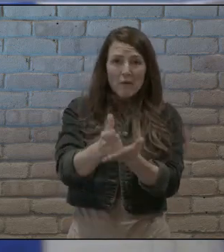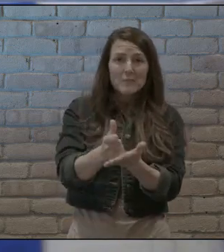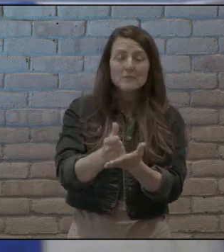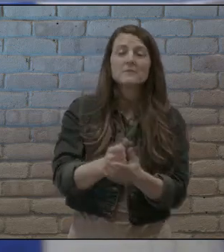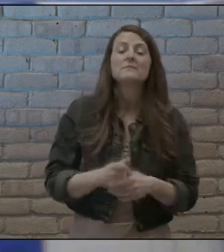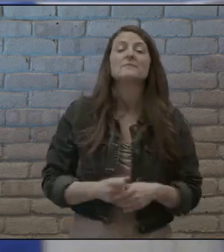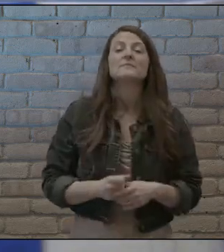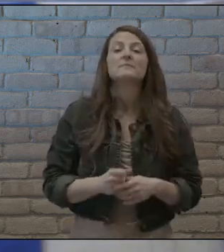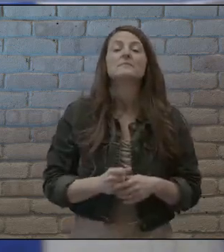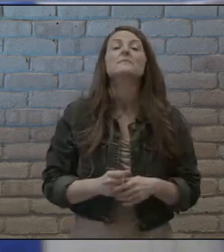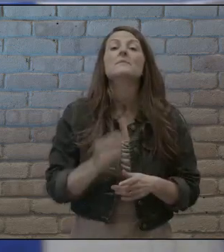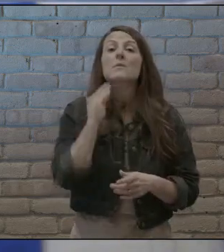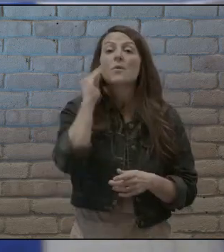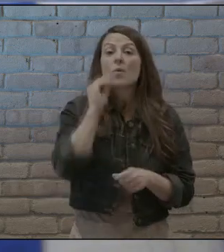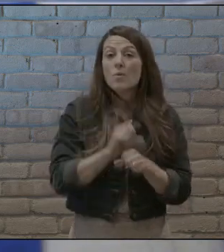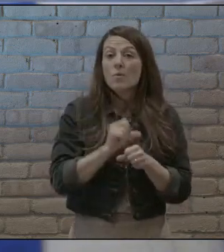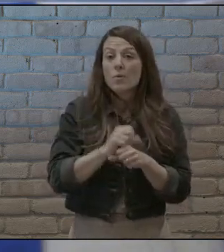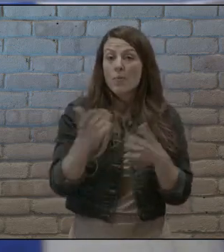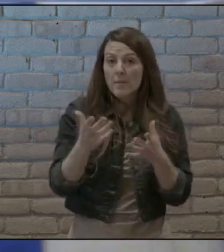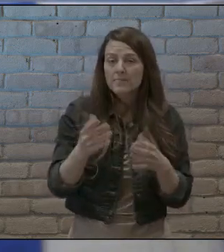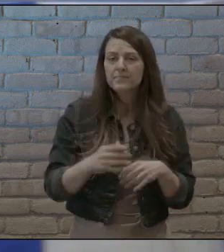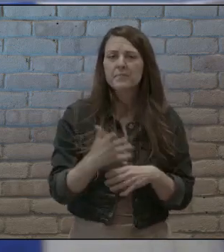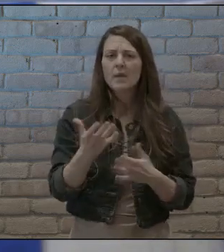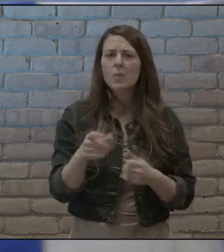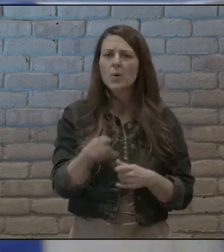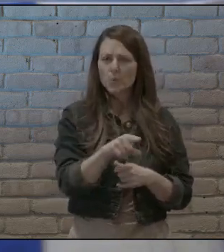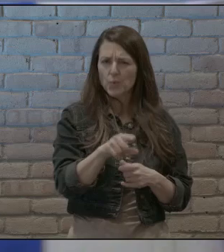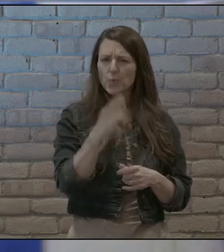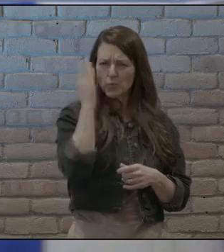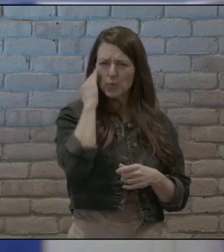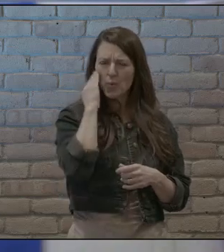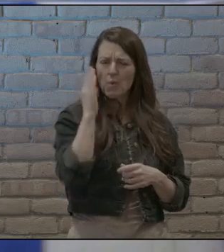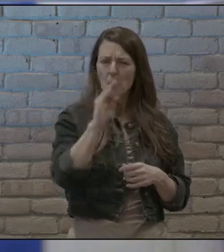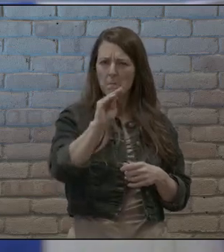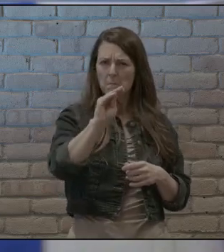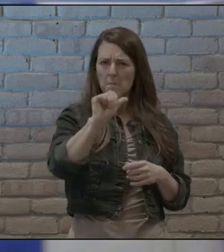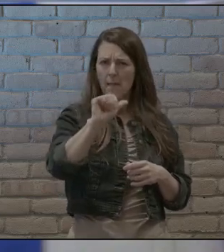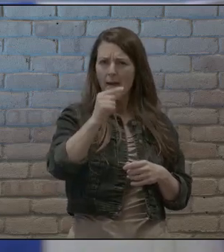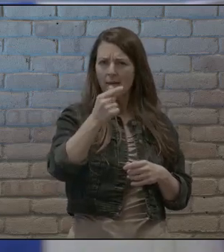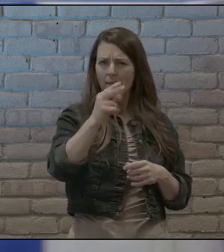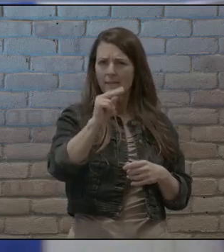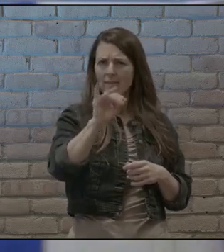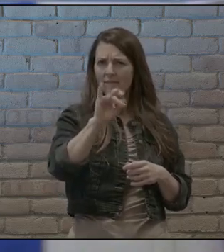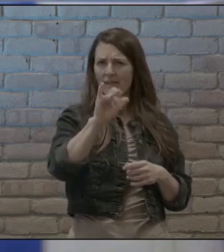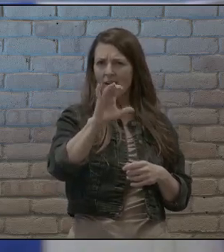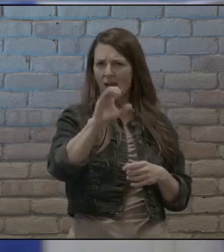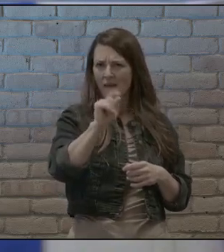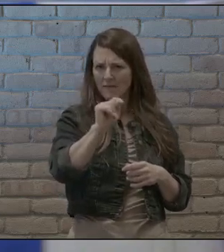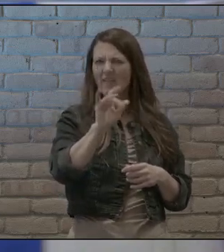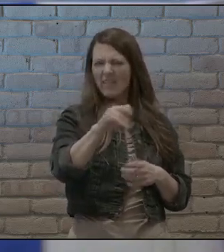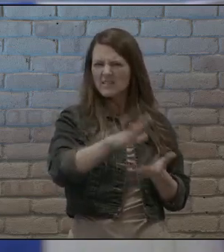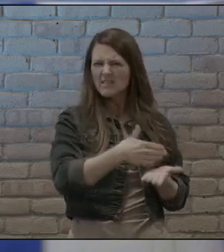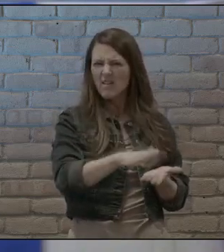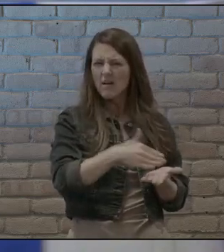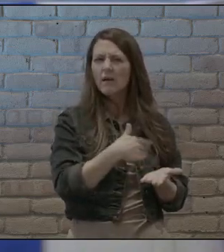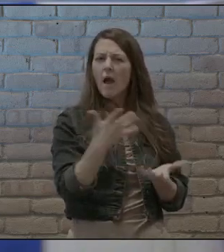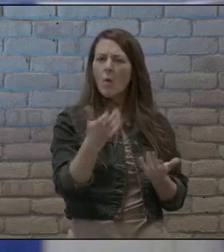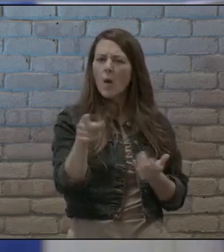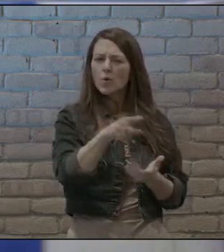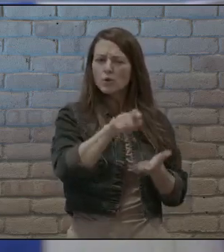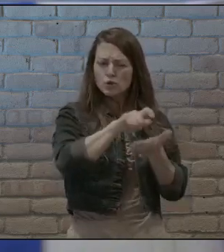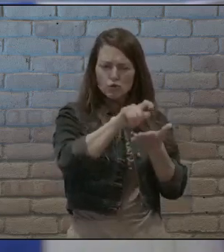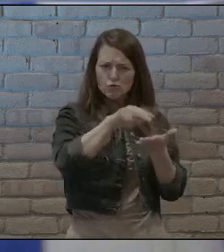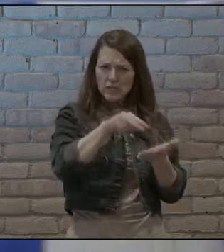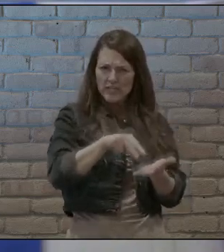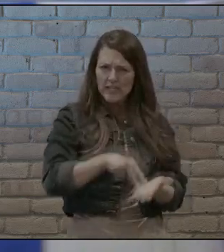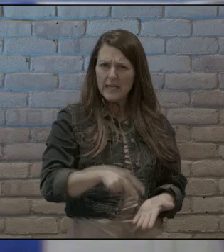this. Sit down with the Magnificat and read it a whole bunch of times. Circle words that